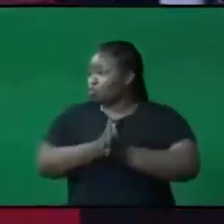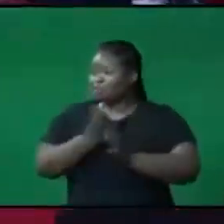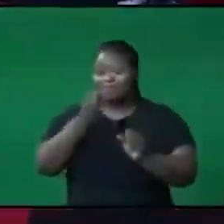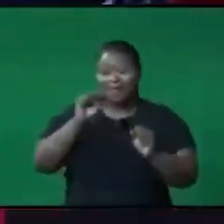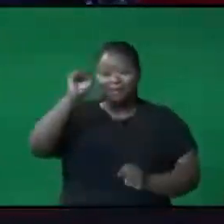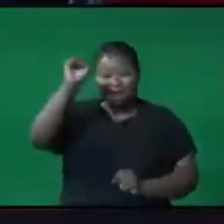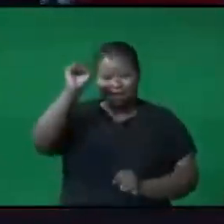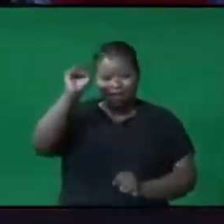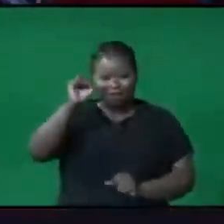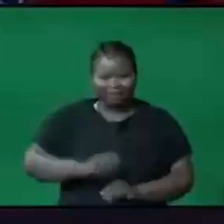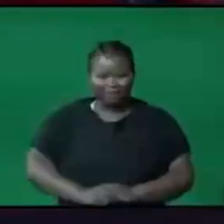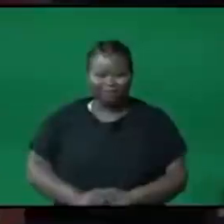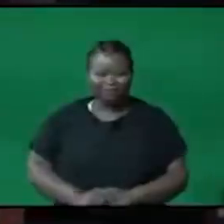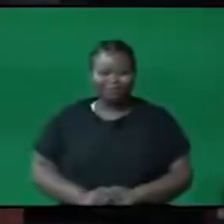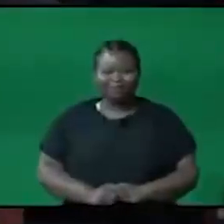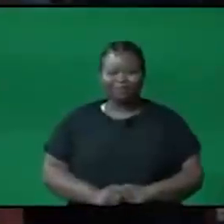Amandla.